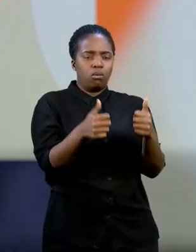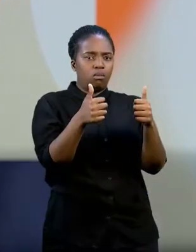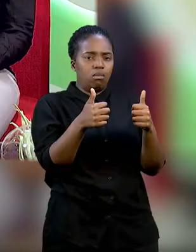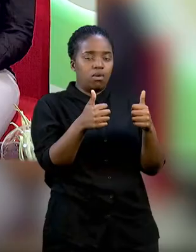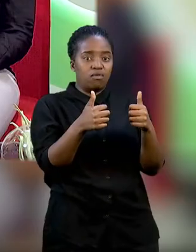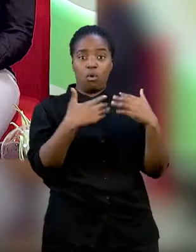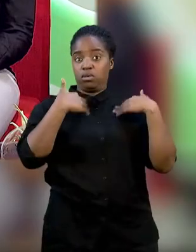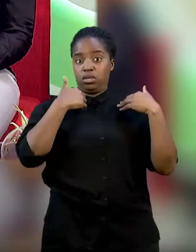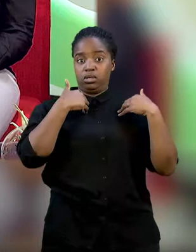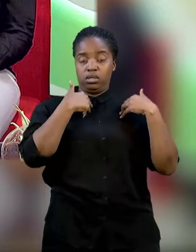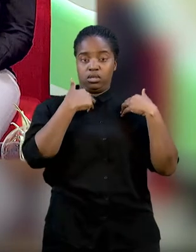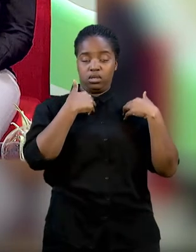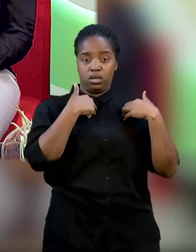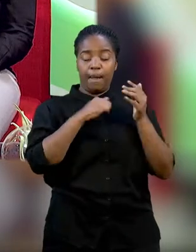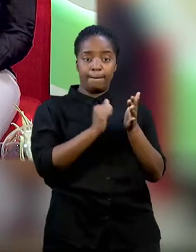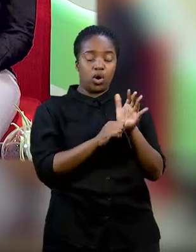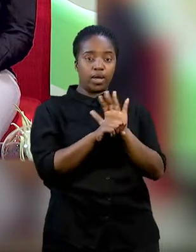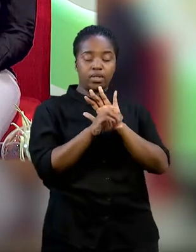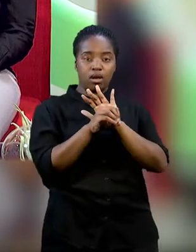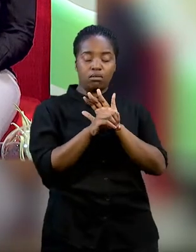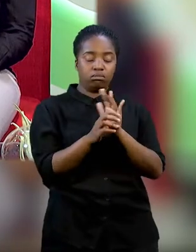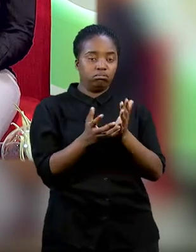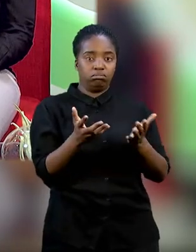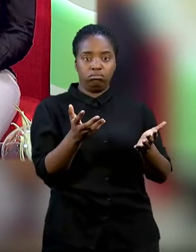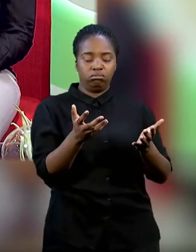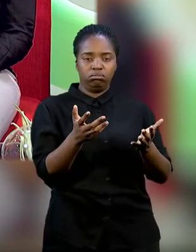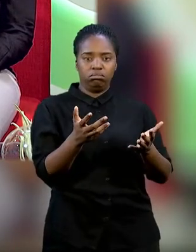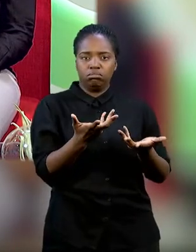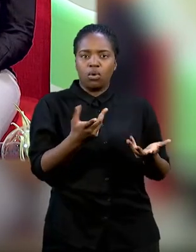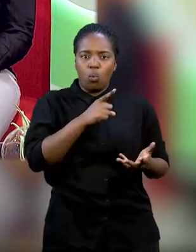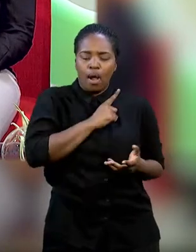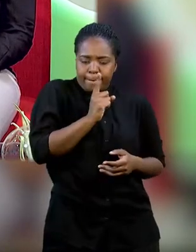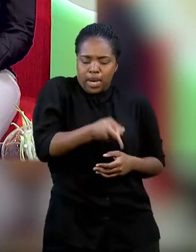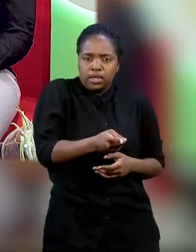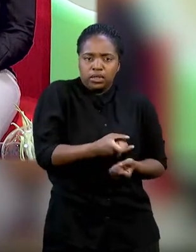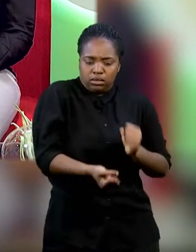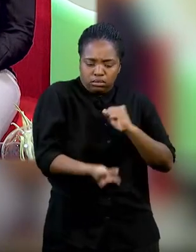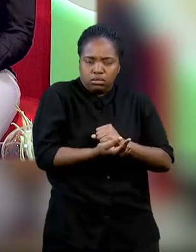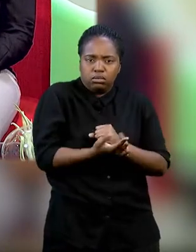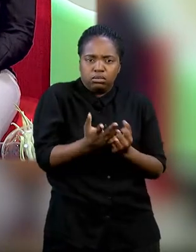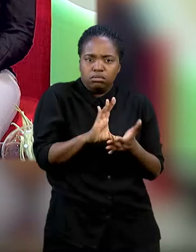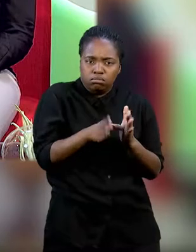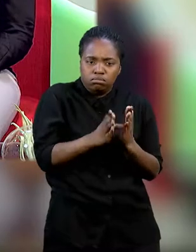showing and so for una kwa market theater it was into yokuthi vele